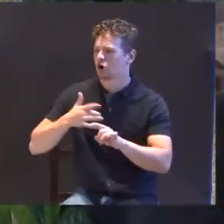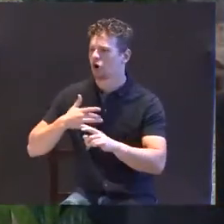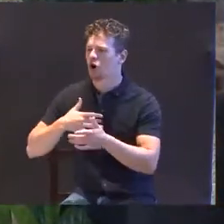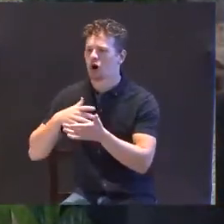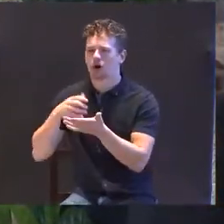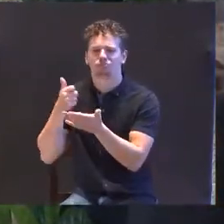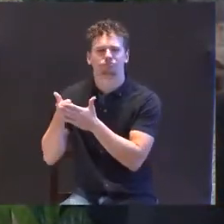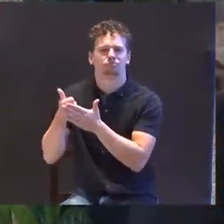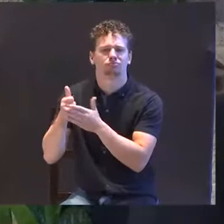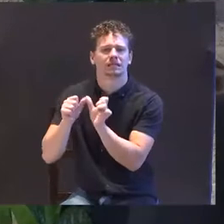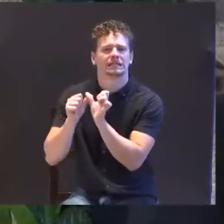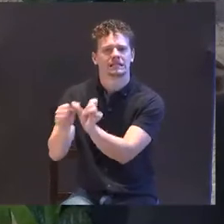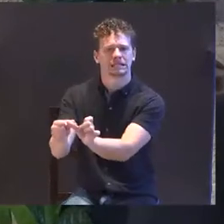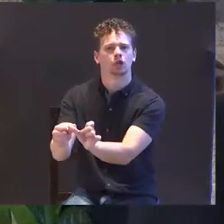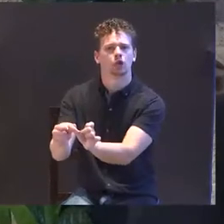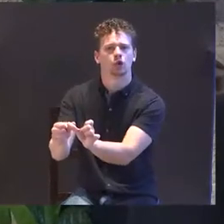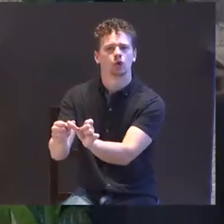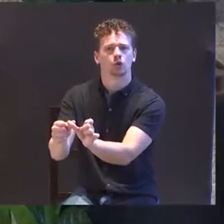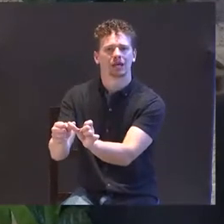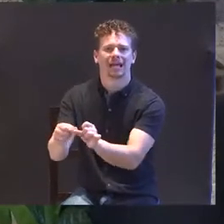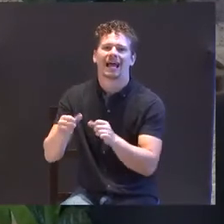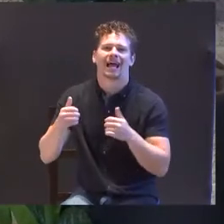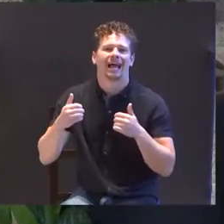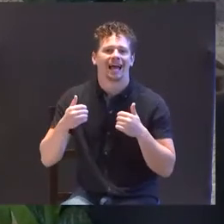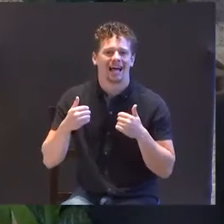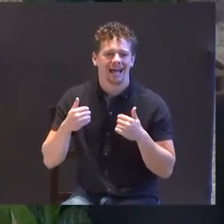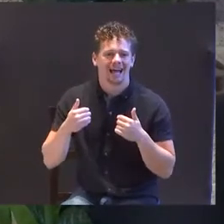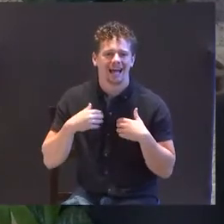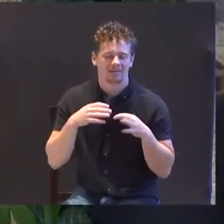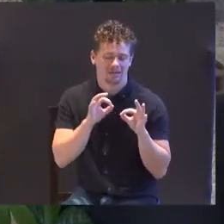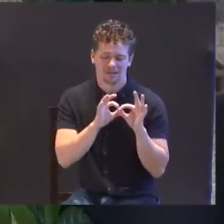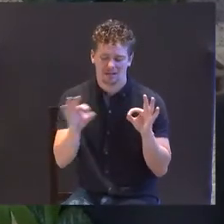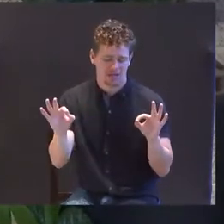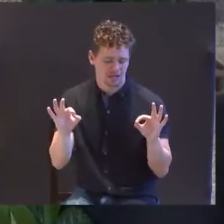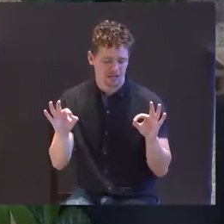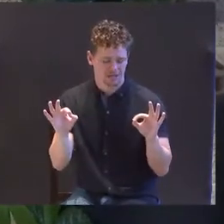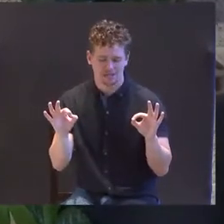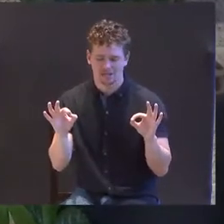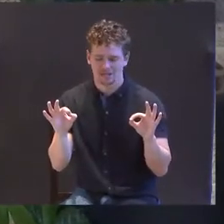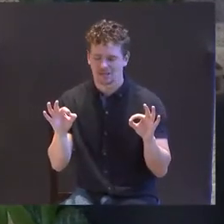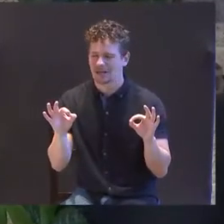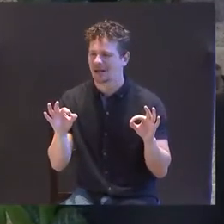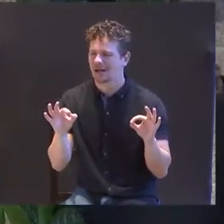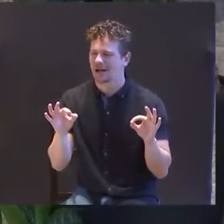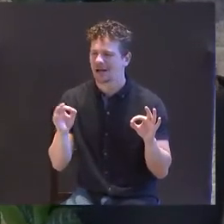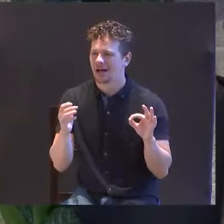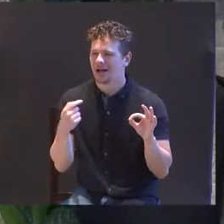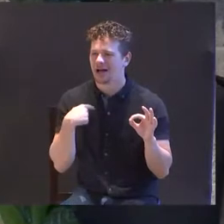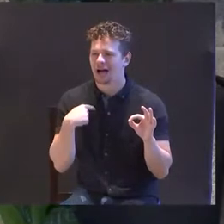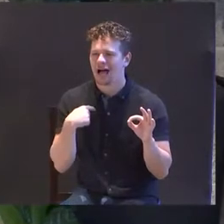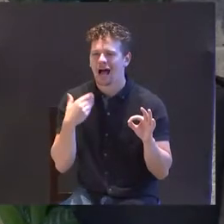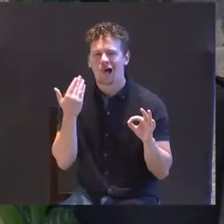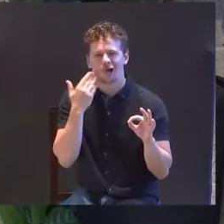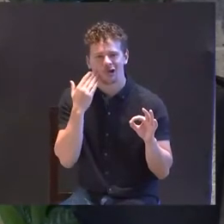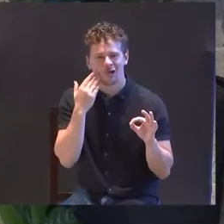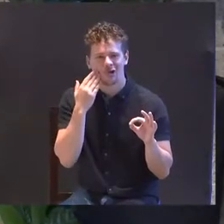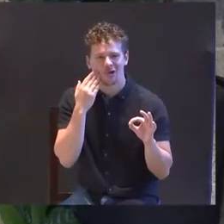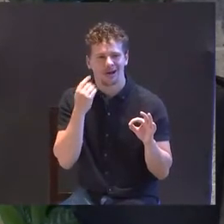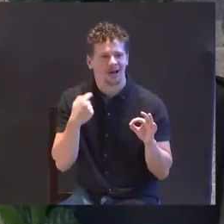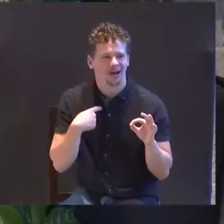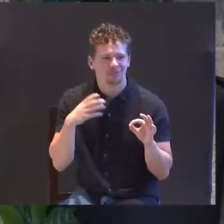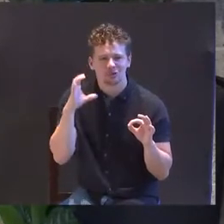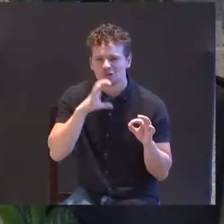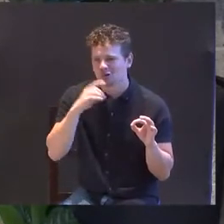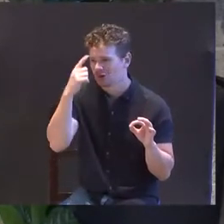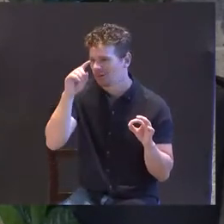there's a passage. I don't have to know it. I just have to look for the light in order to take the next step, in order